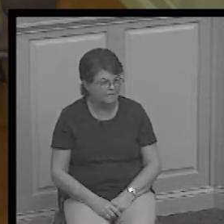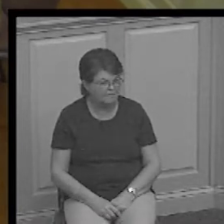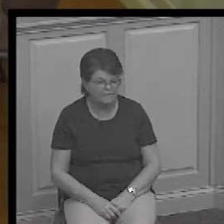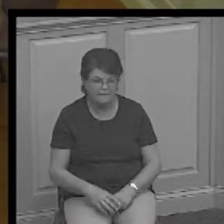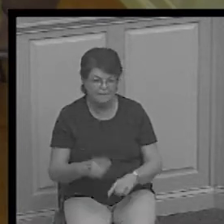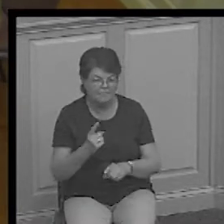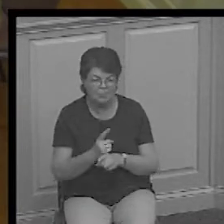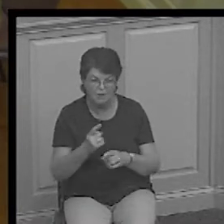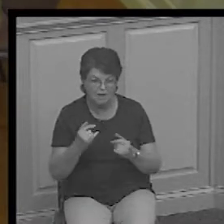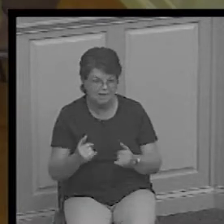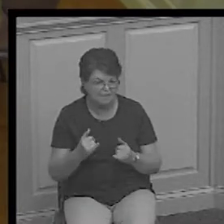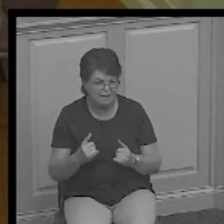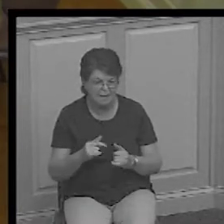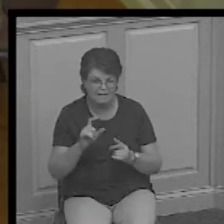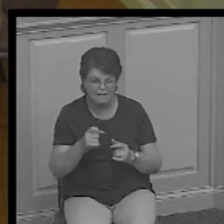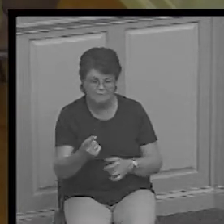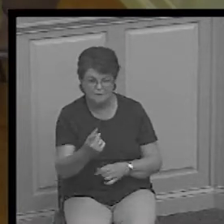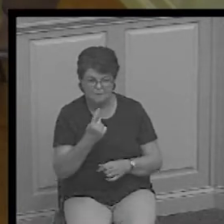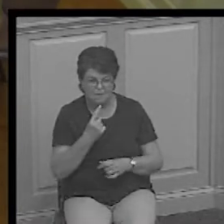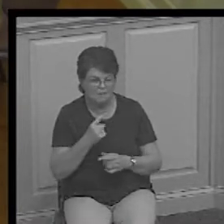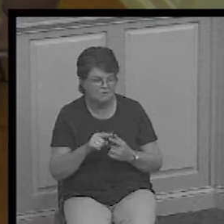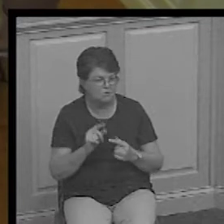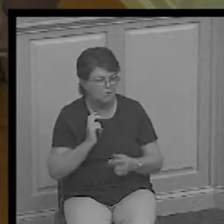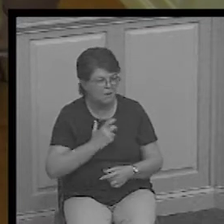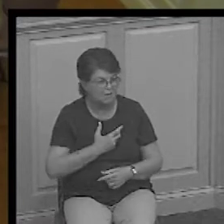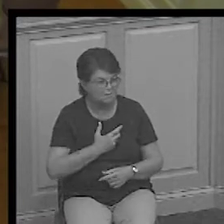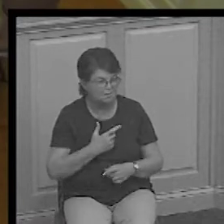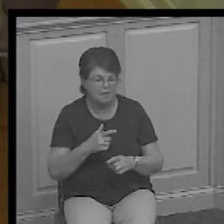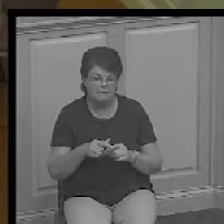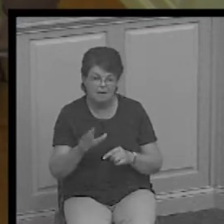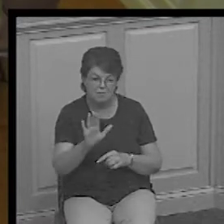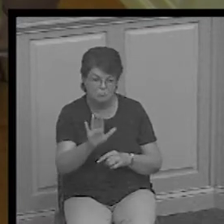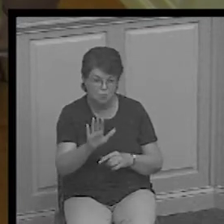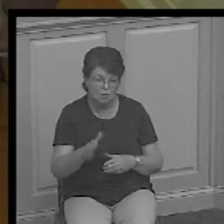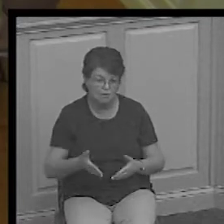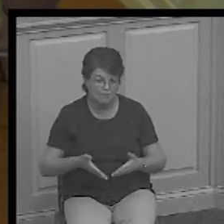right now, they have to You've got come to wait until to the next us. meeting. Well, but in your proposal,